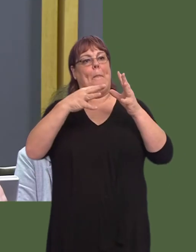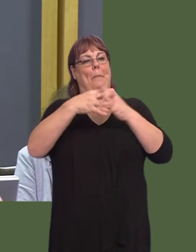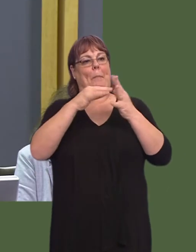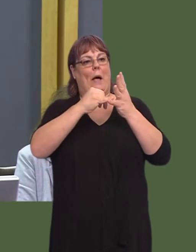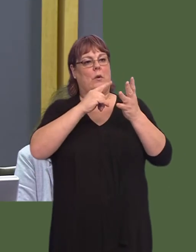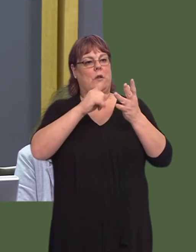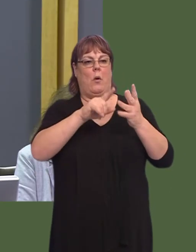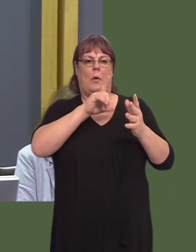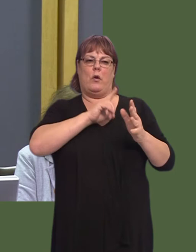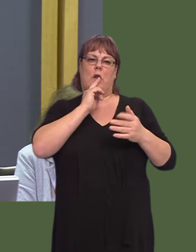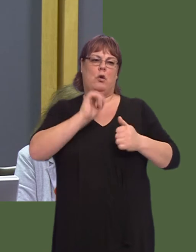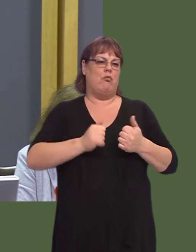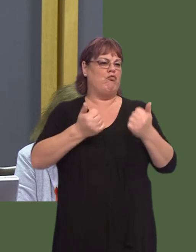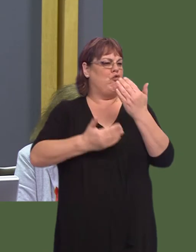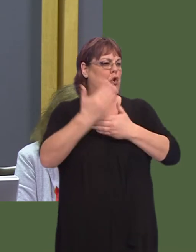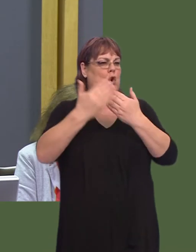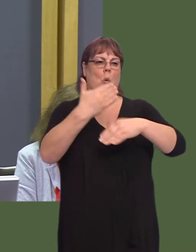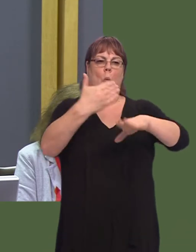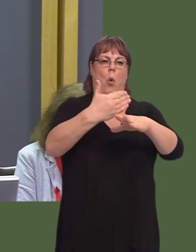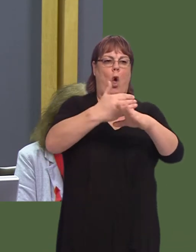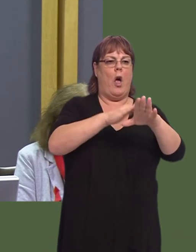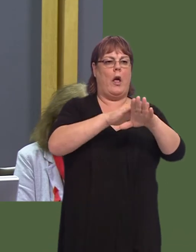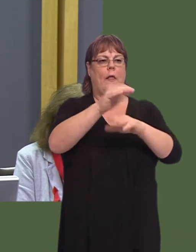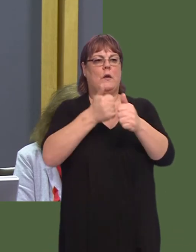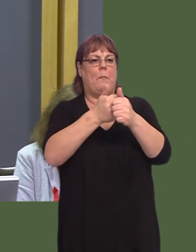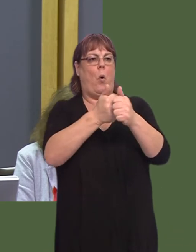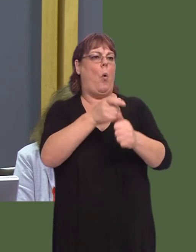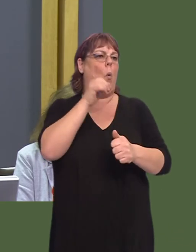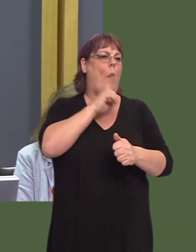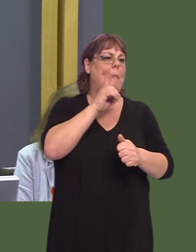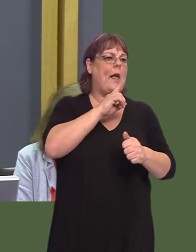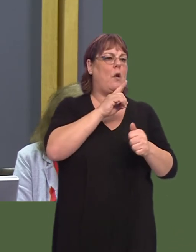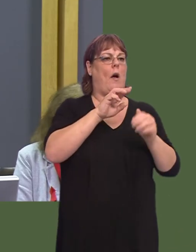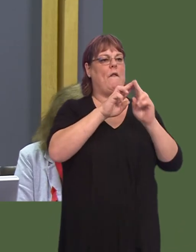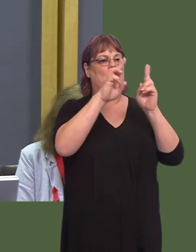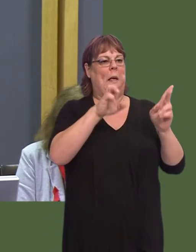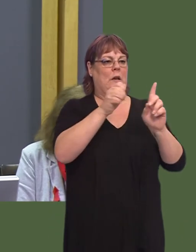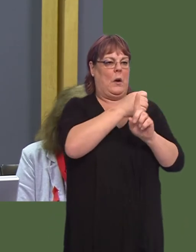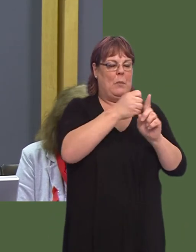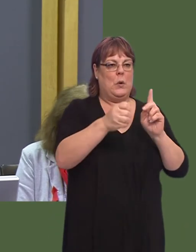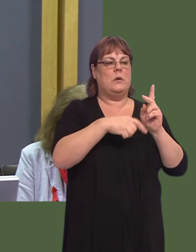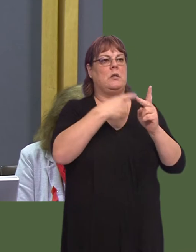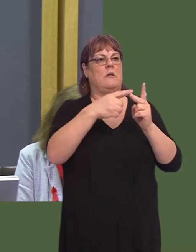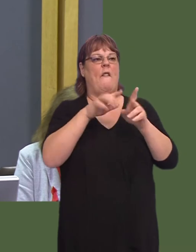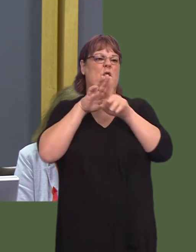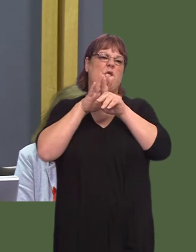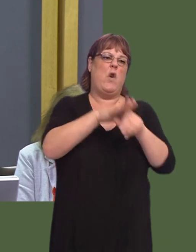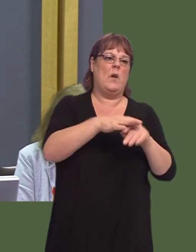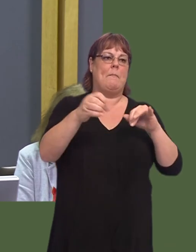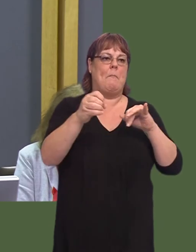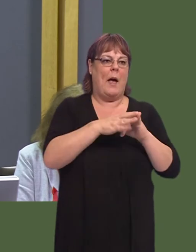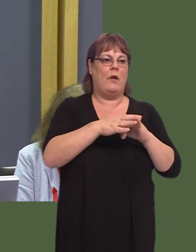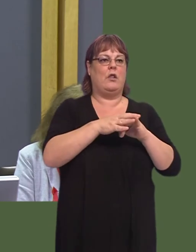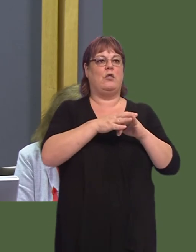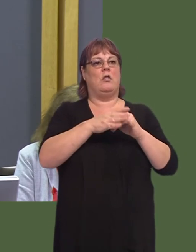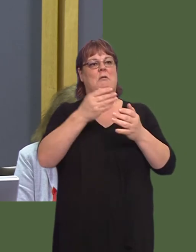yesterday? They undertake pioneering work supporting women facing domestic abuse, forced marriage, trafficking and FGM, which